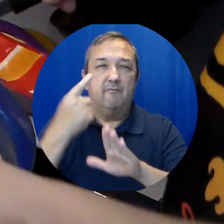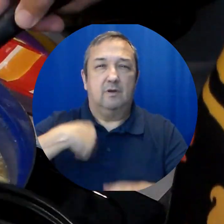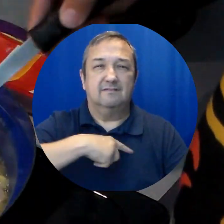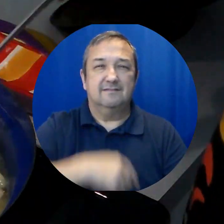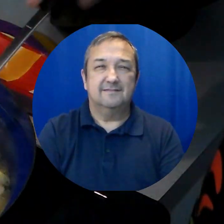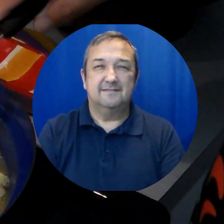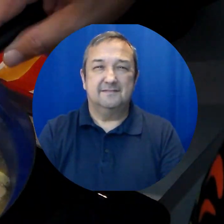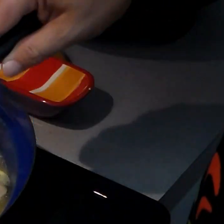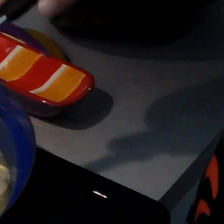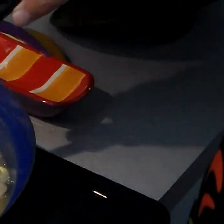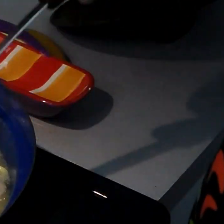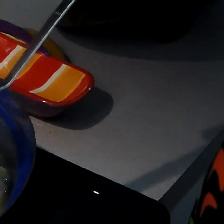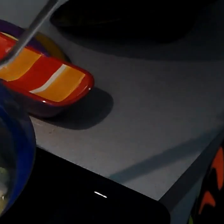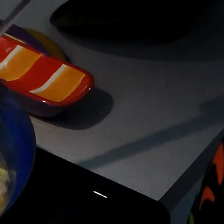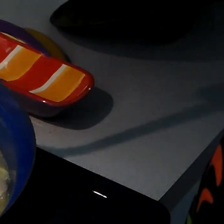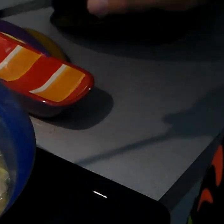way.